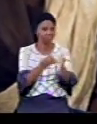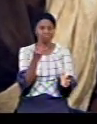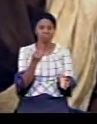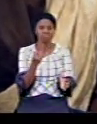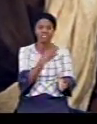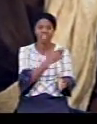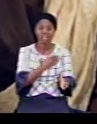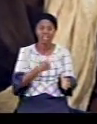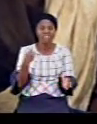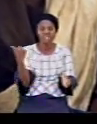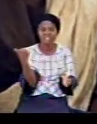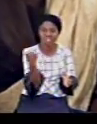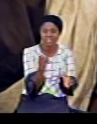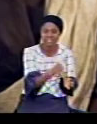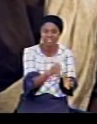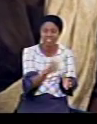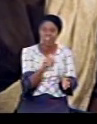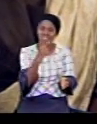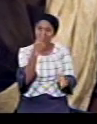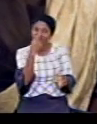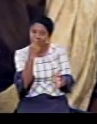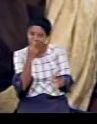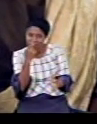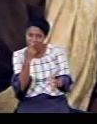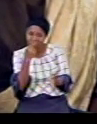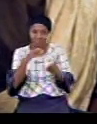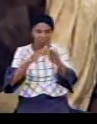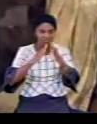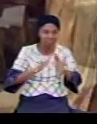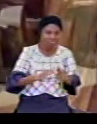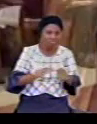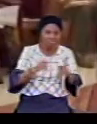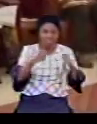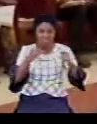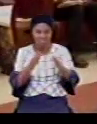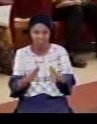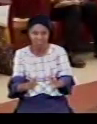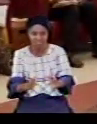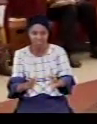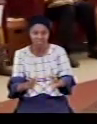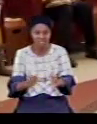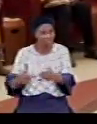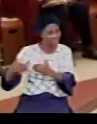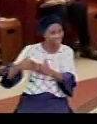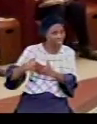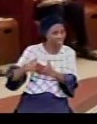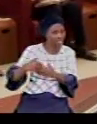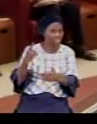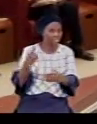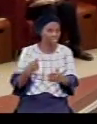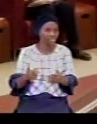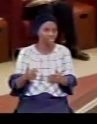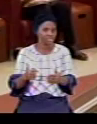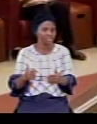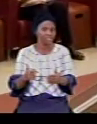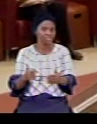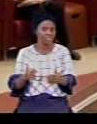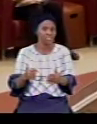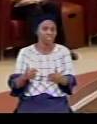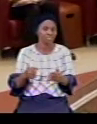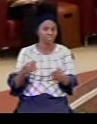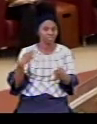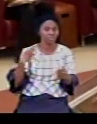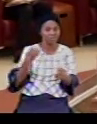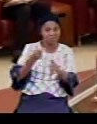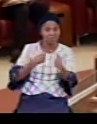any silent, quiet, determined enemy behind the curtain from the